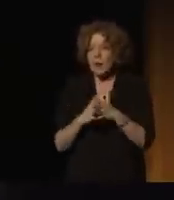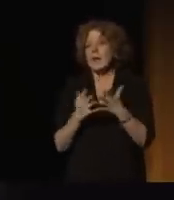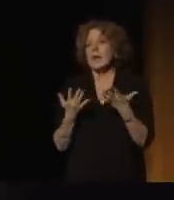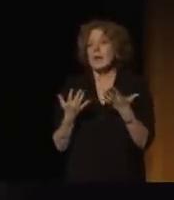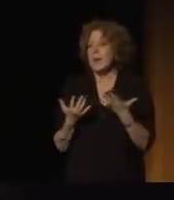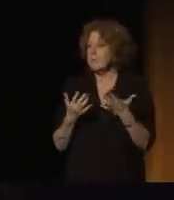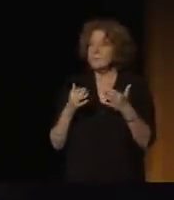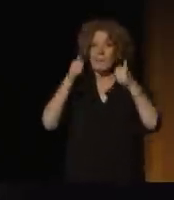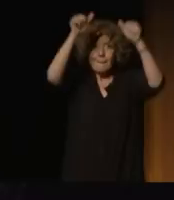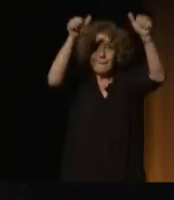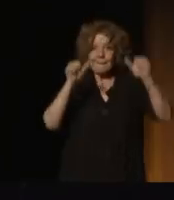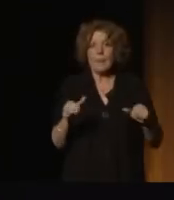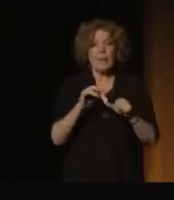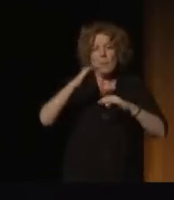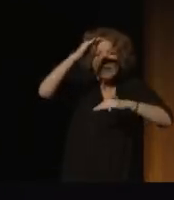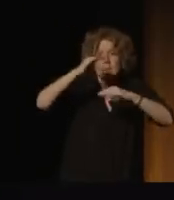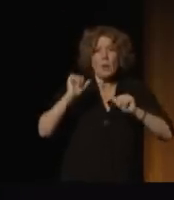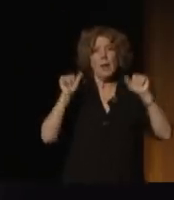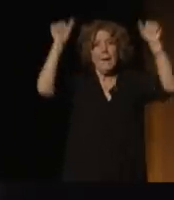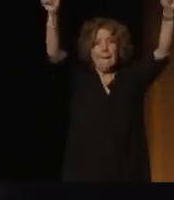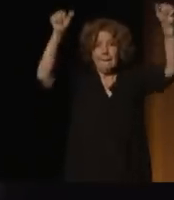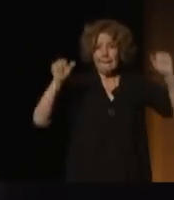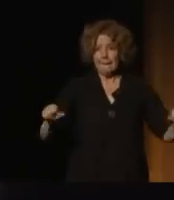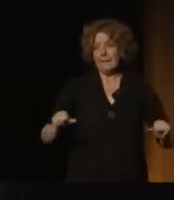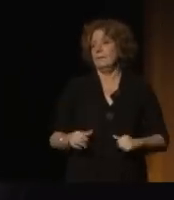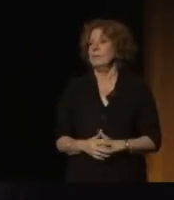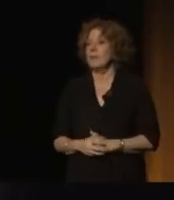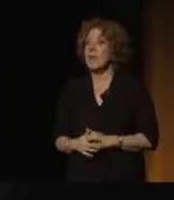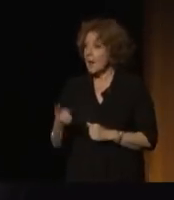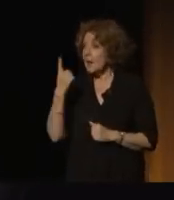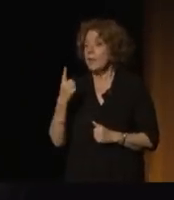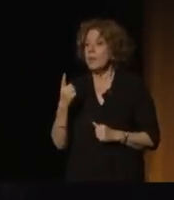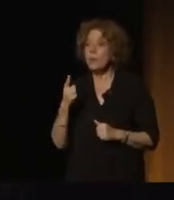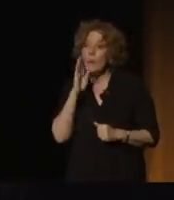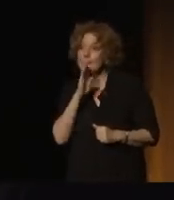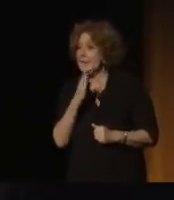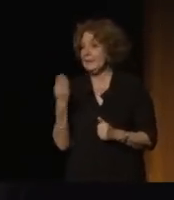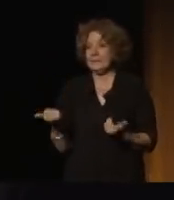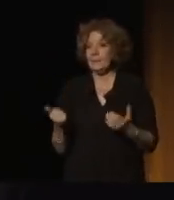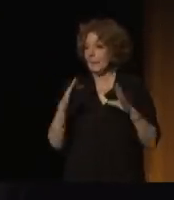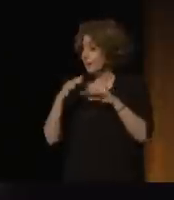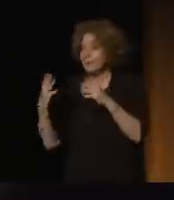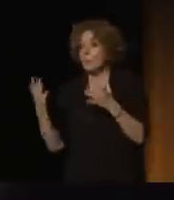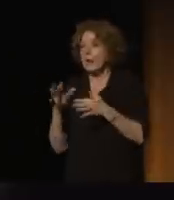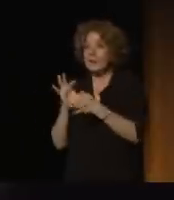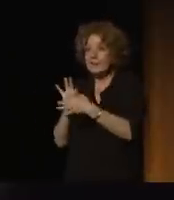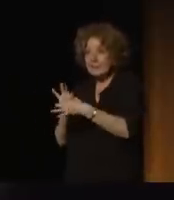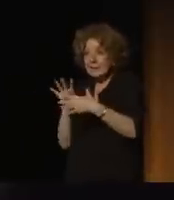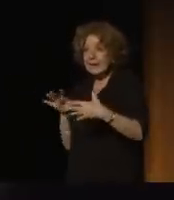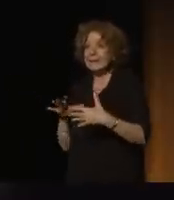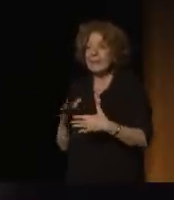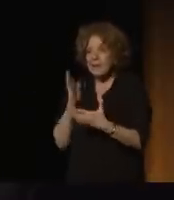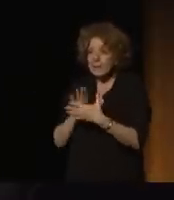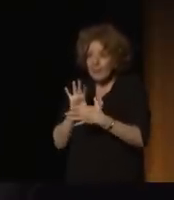were big Trump signs. They weren't little, they were big. And I thought, something's, we're missing something. We're disconnected. He's tapped